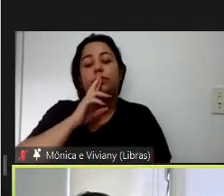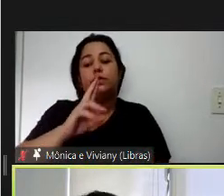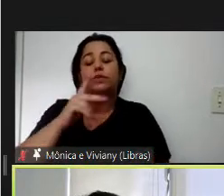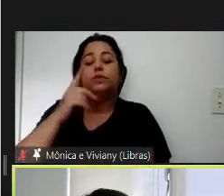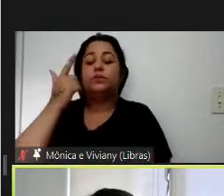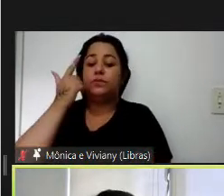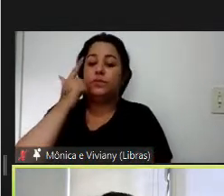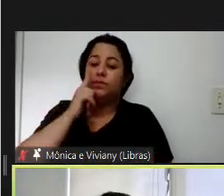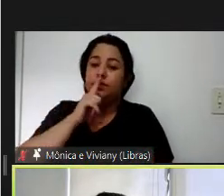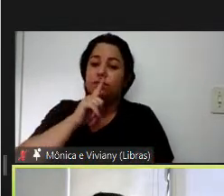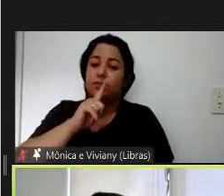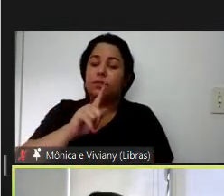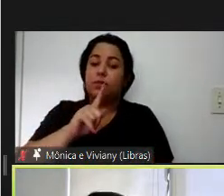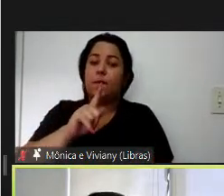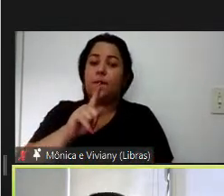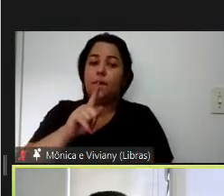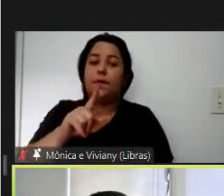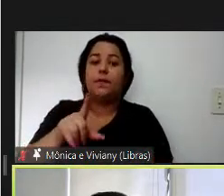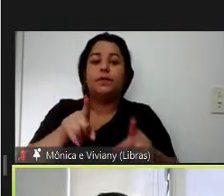we reach